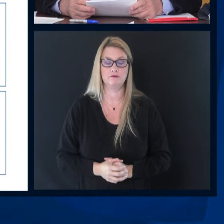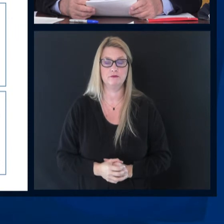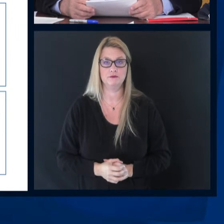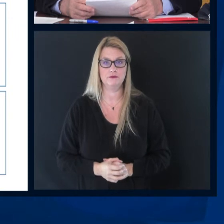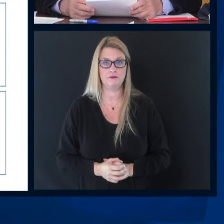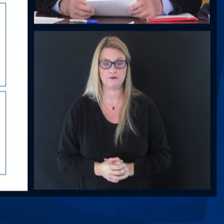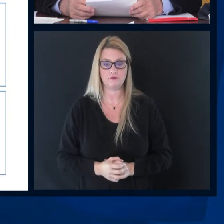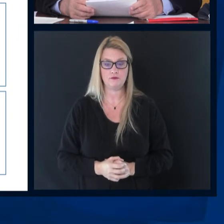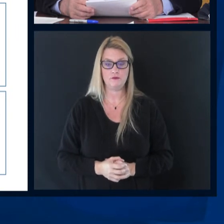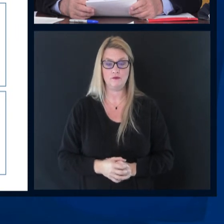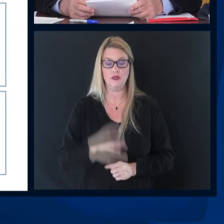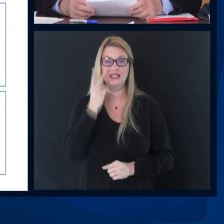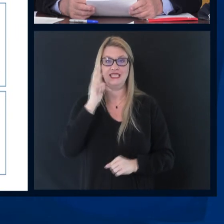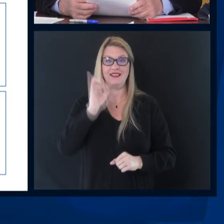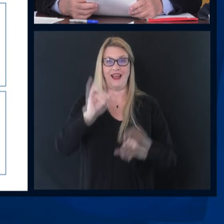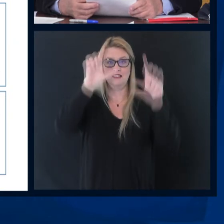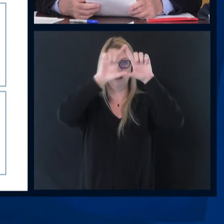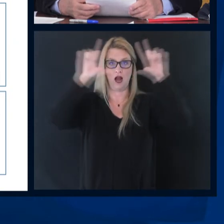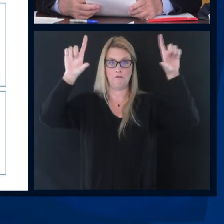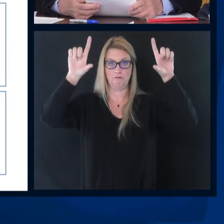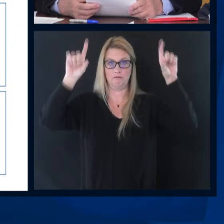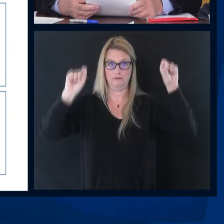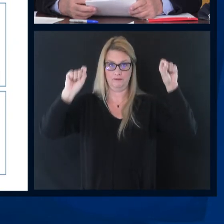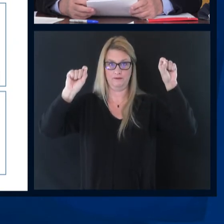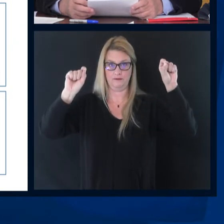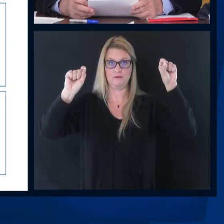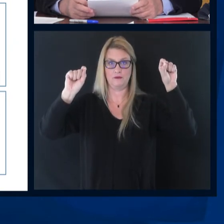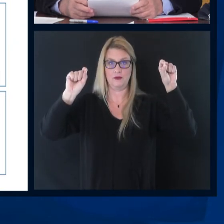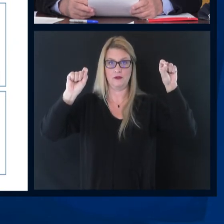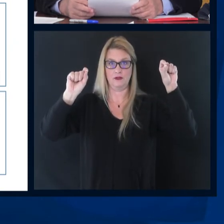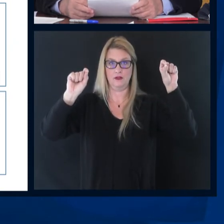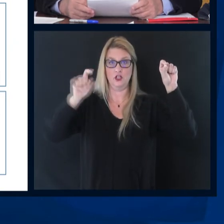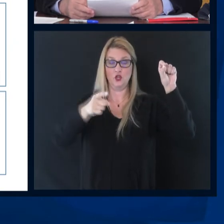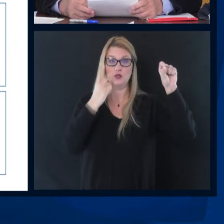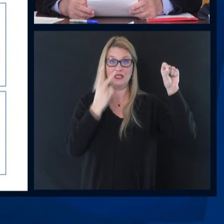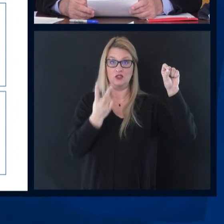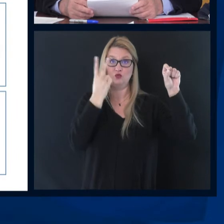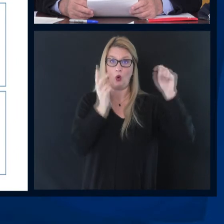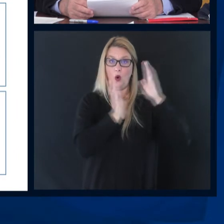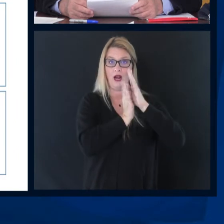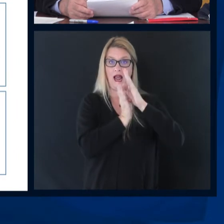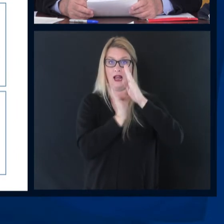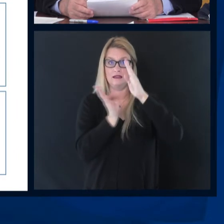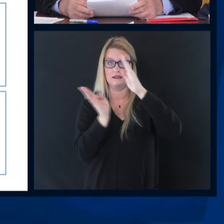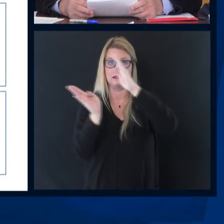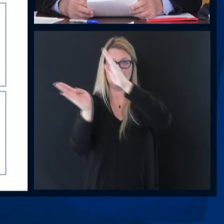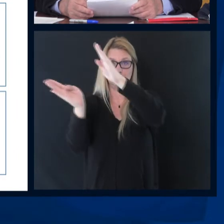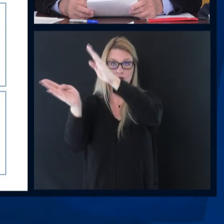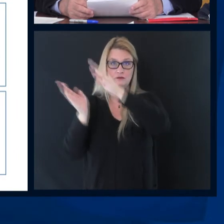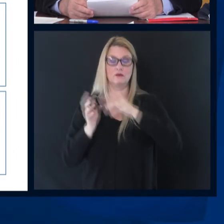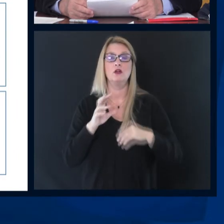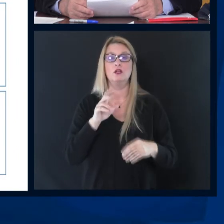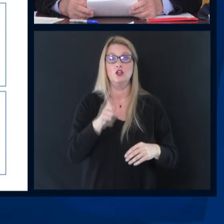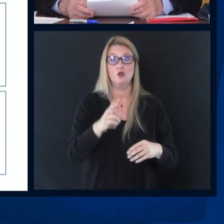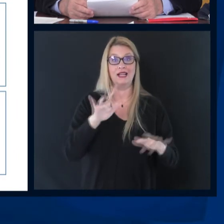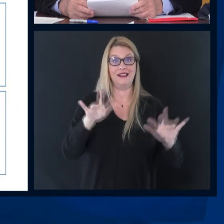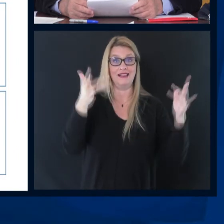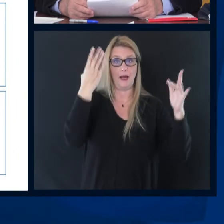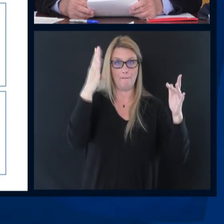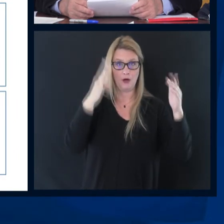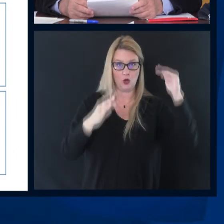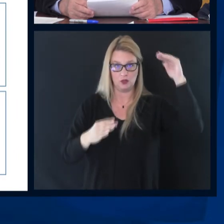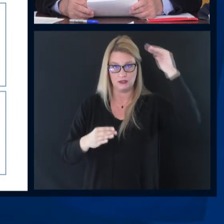If you'll look, the top line on the top graph is recovered cases in the light blue. The bottom line